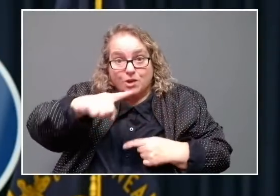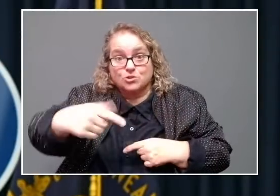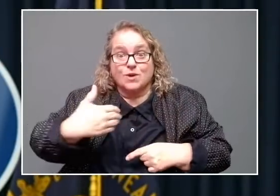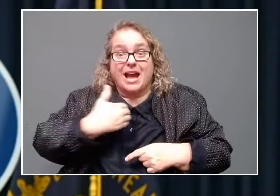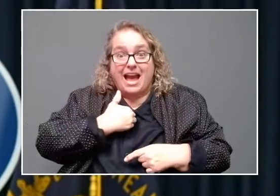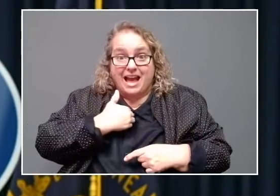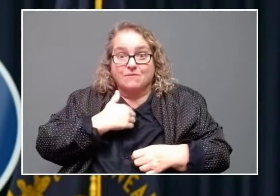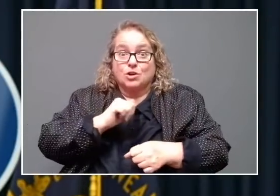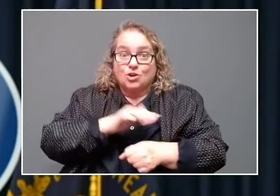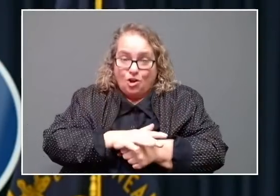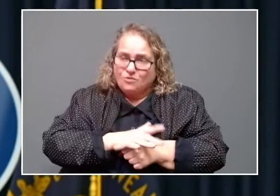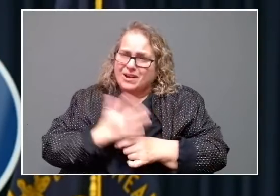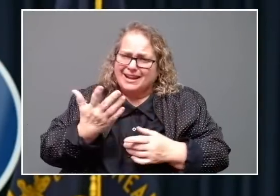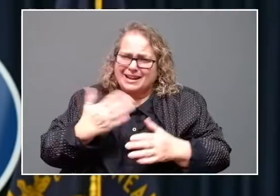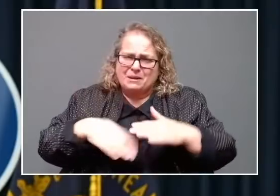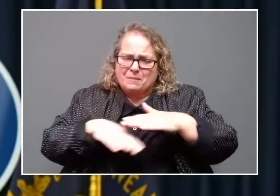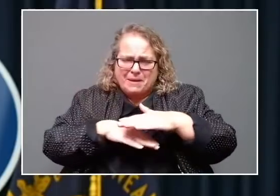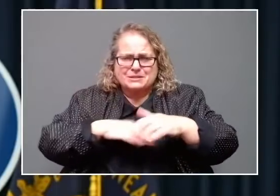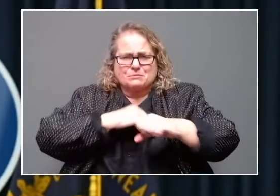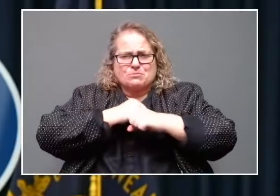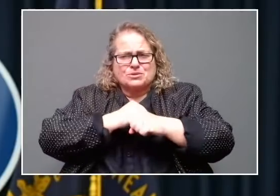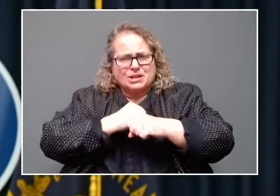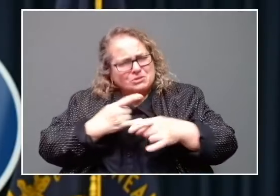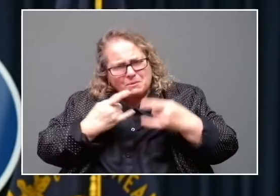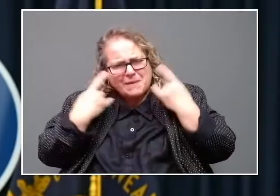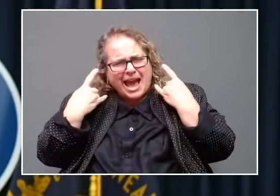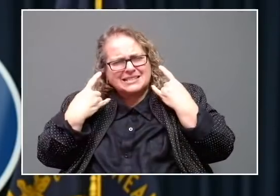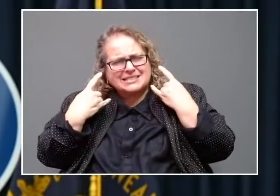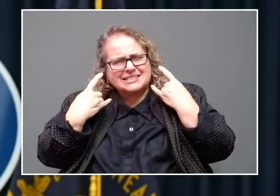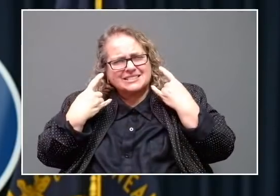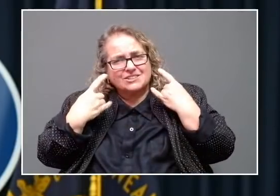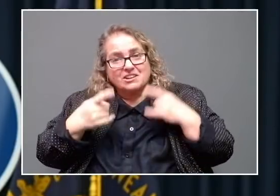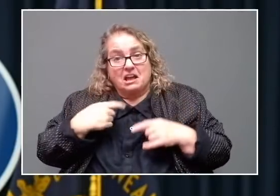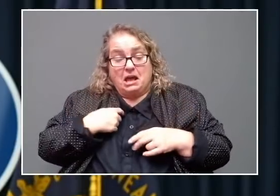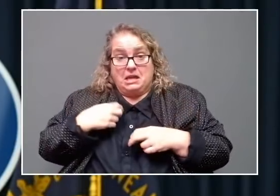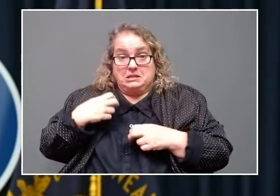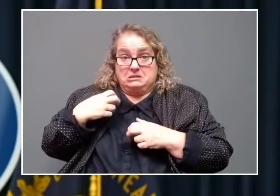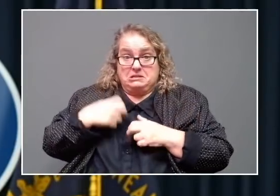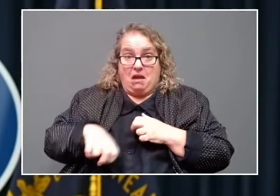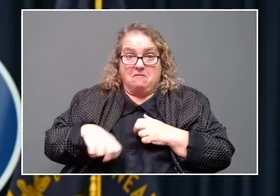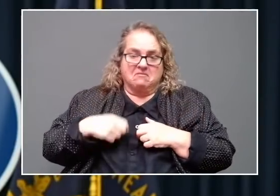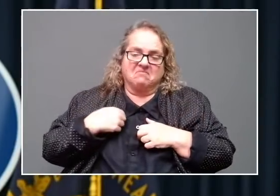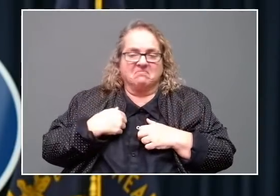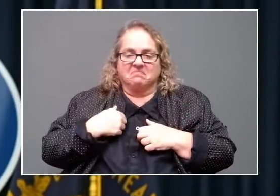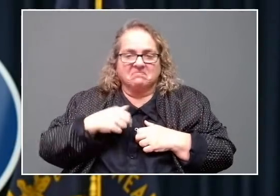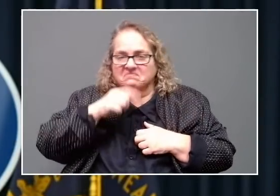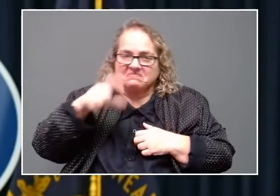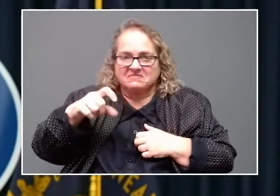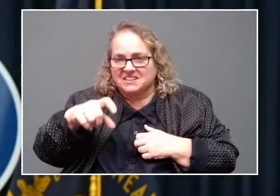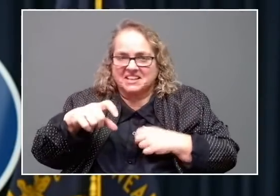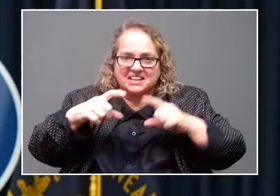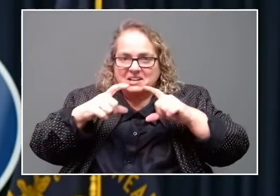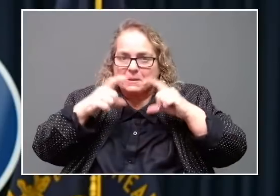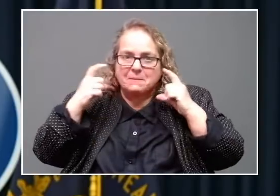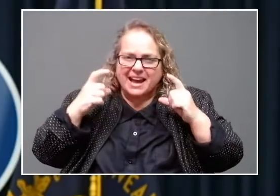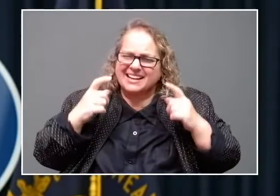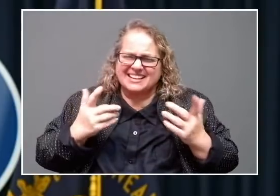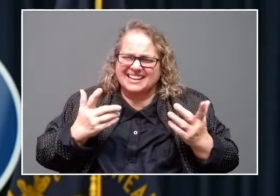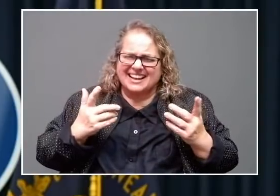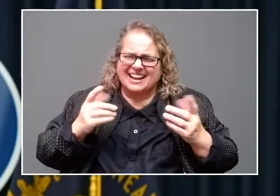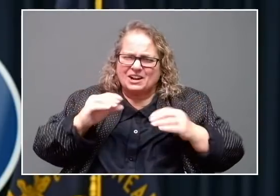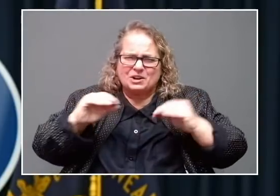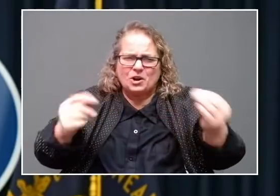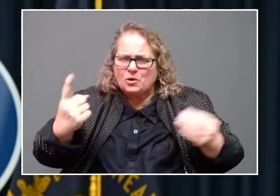just basic protections. We don't have to be tougher than the person next to us. Nobody is watching us to see